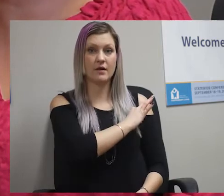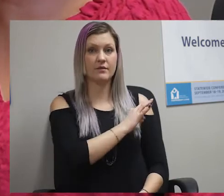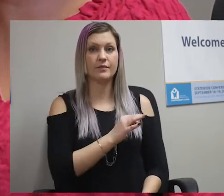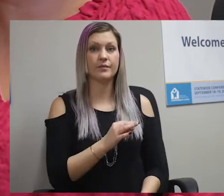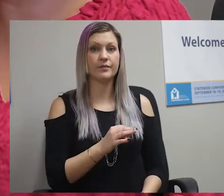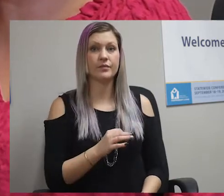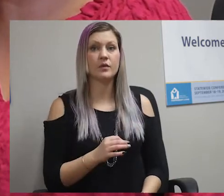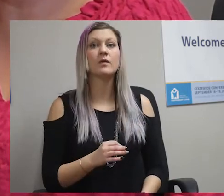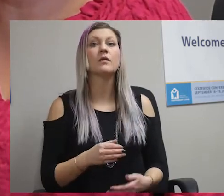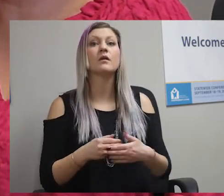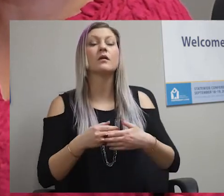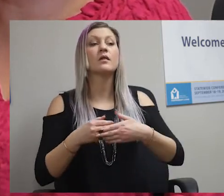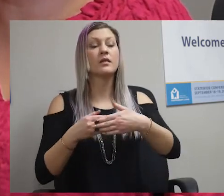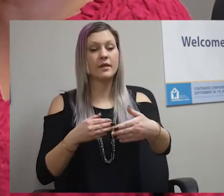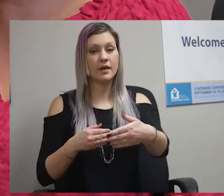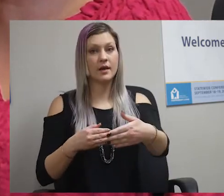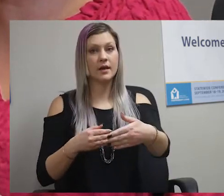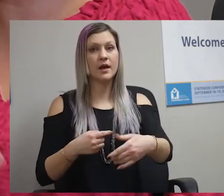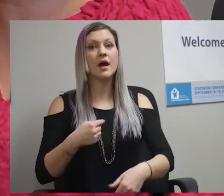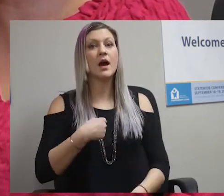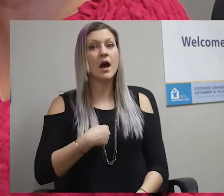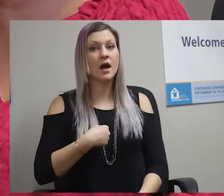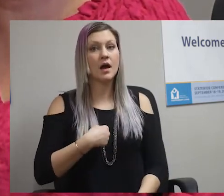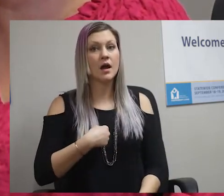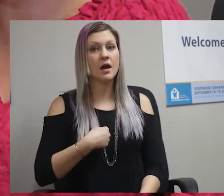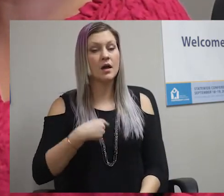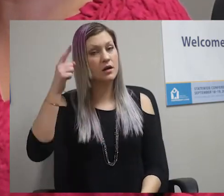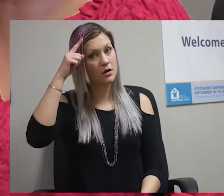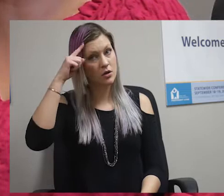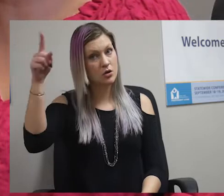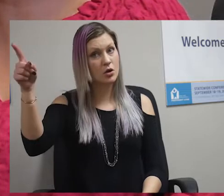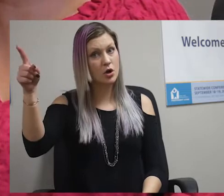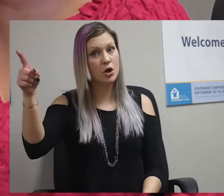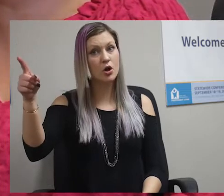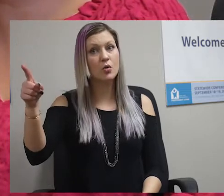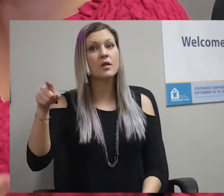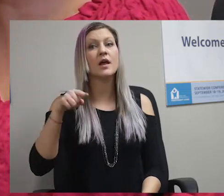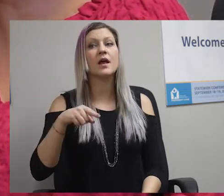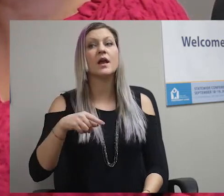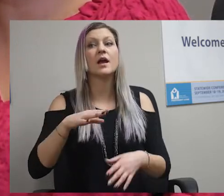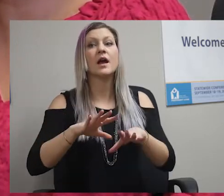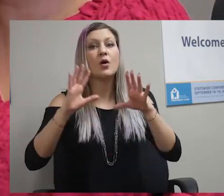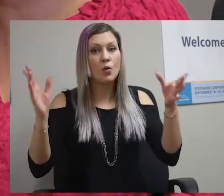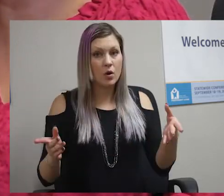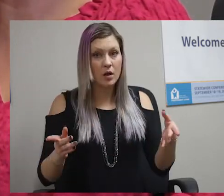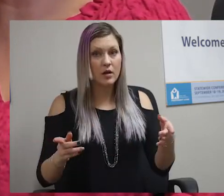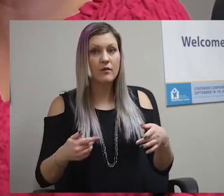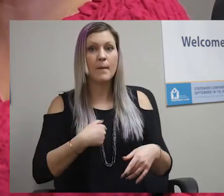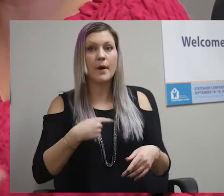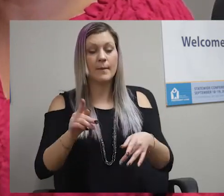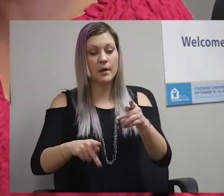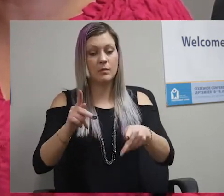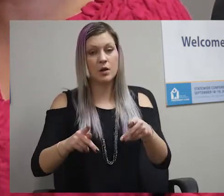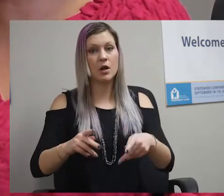I can't reach them, I have a way to contact their emergency contact and I can call them or I can email them and say, you